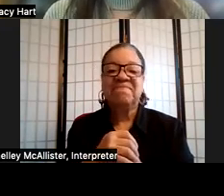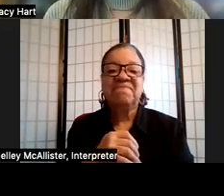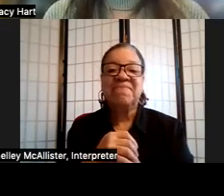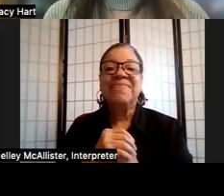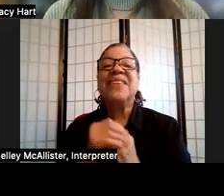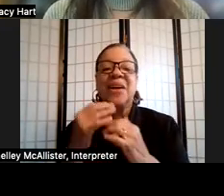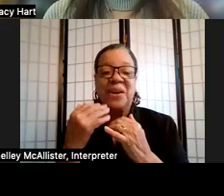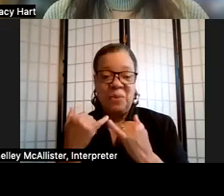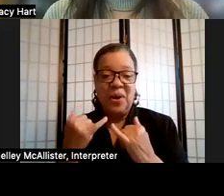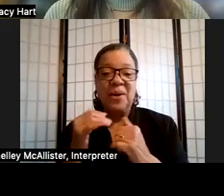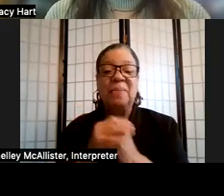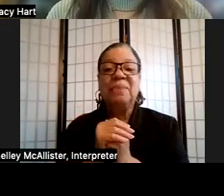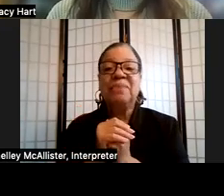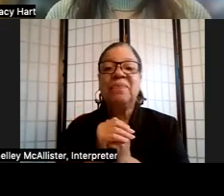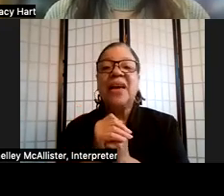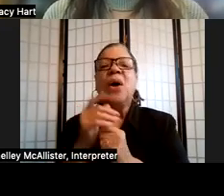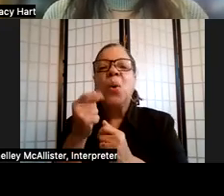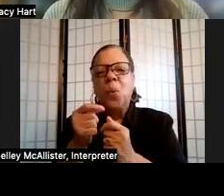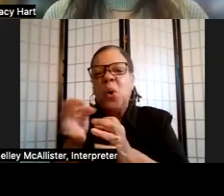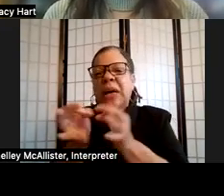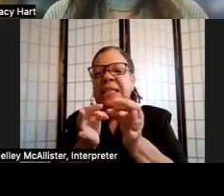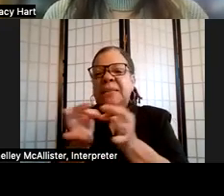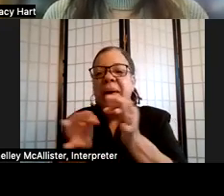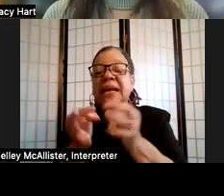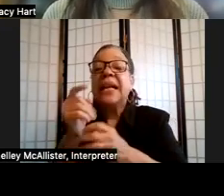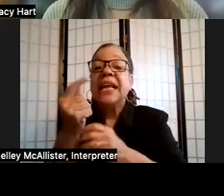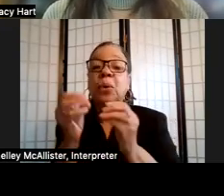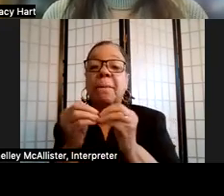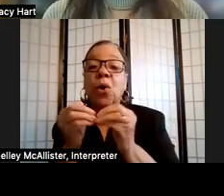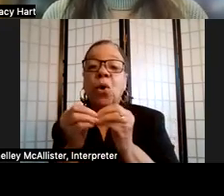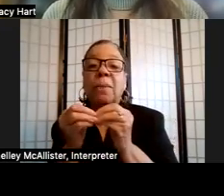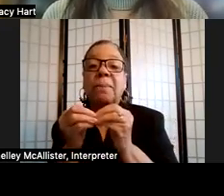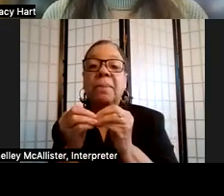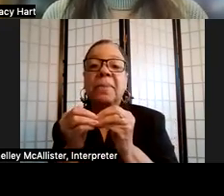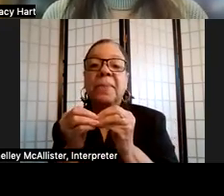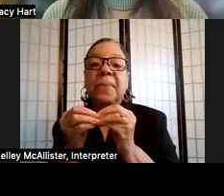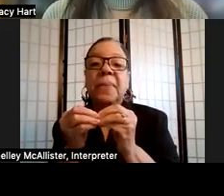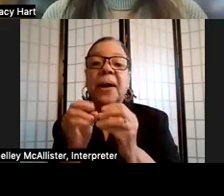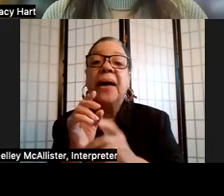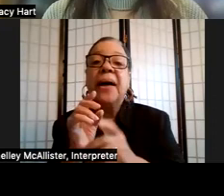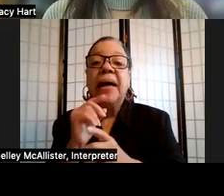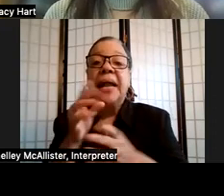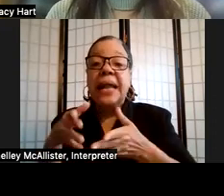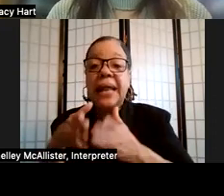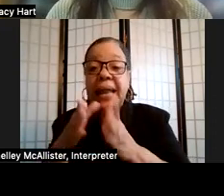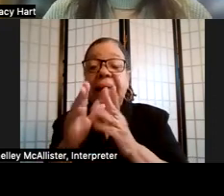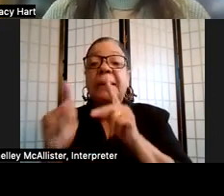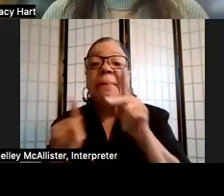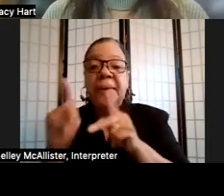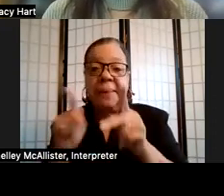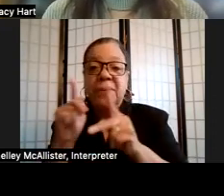We'll get into this a little bit more momentarily, but certainly letting people